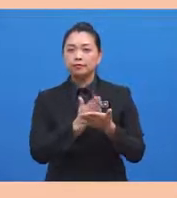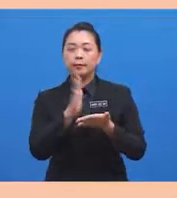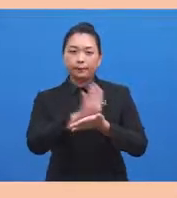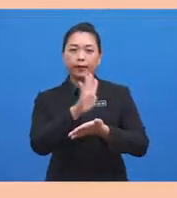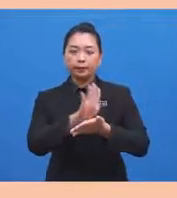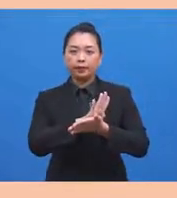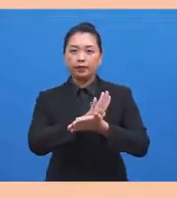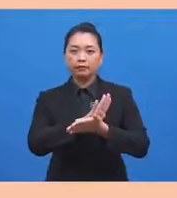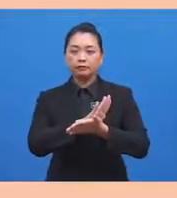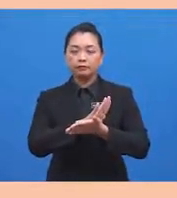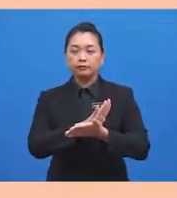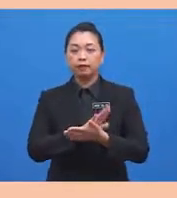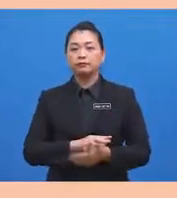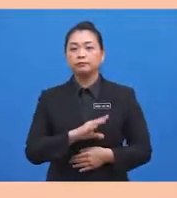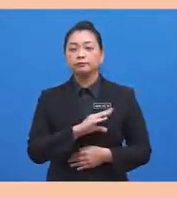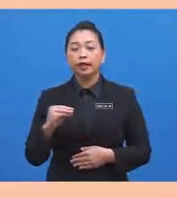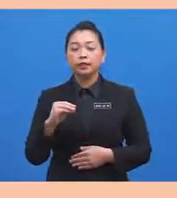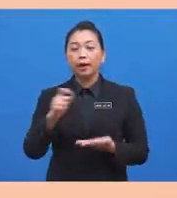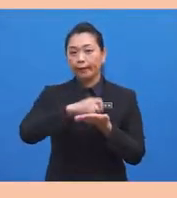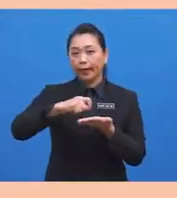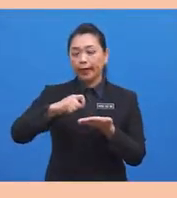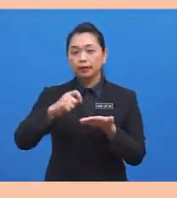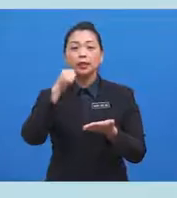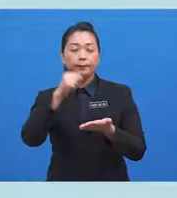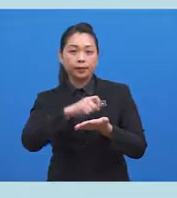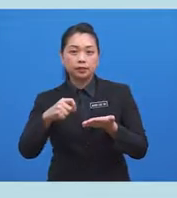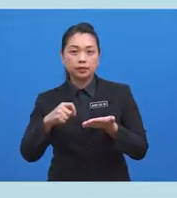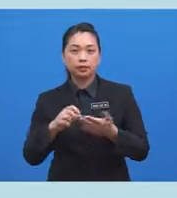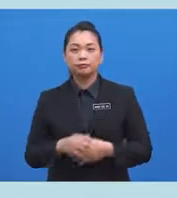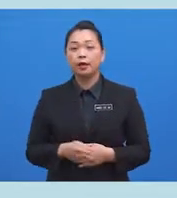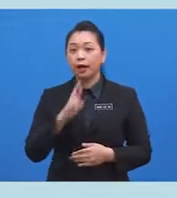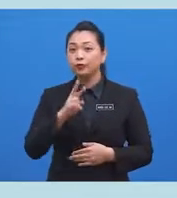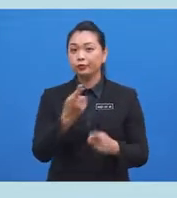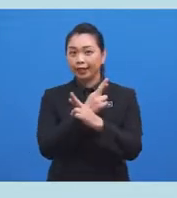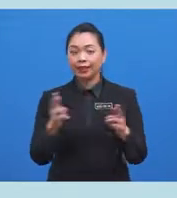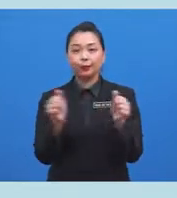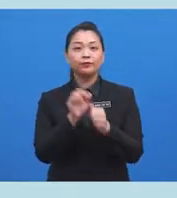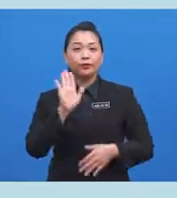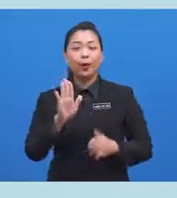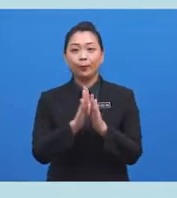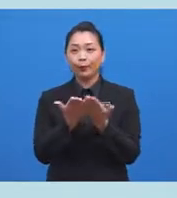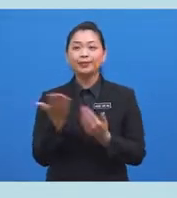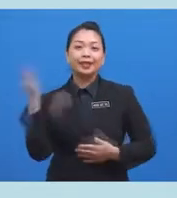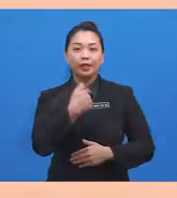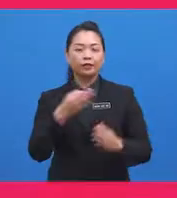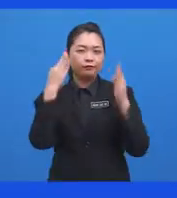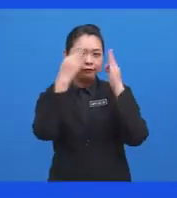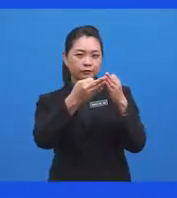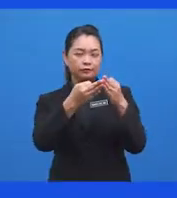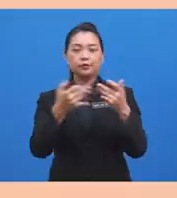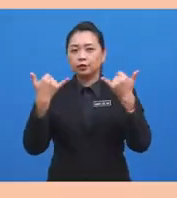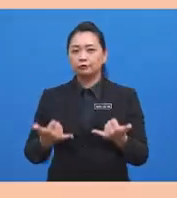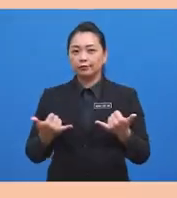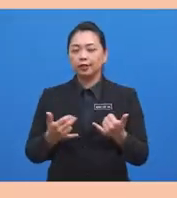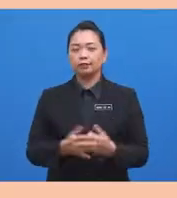and of course, your stationery. A pen and pencil will do. Are you ready with your books? Now let's begin. The main